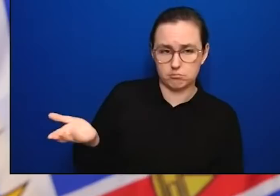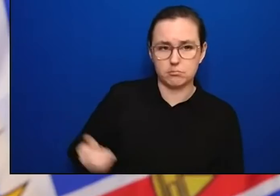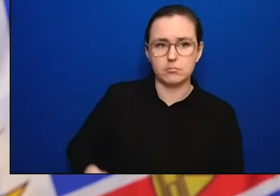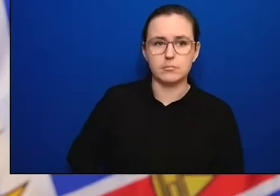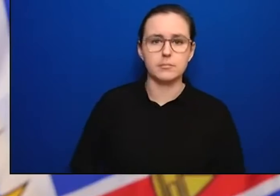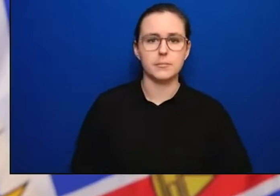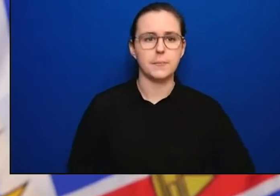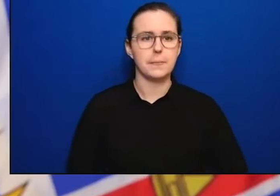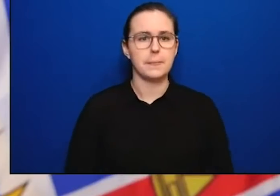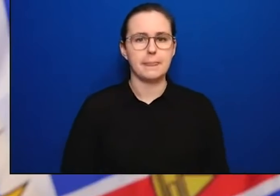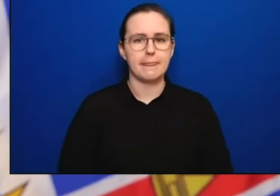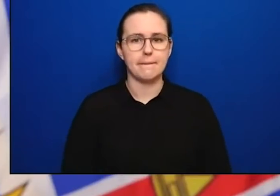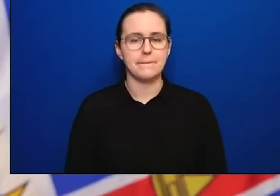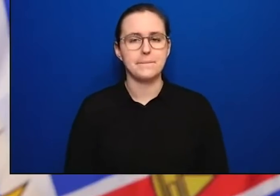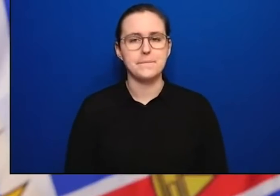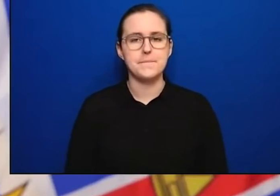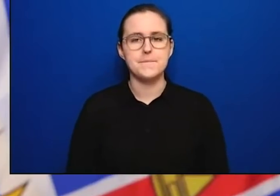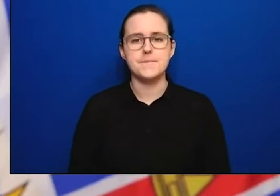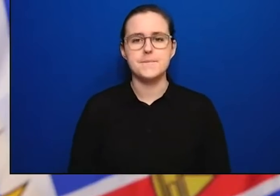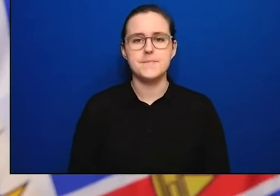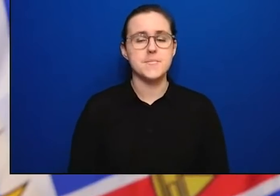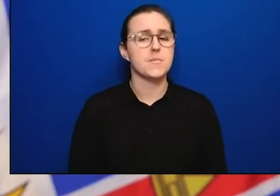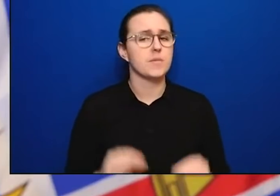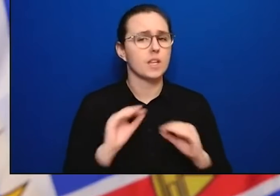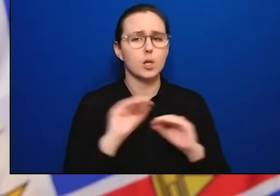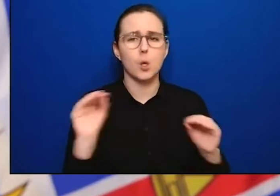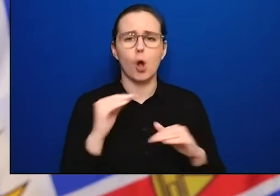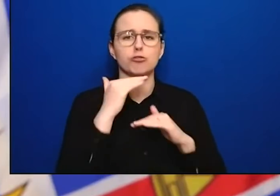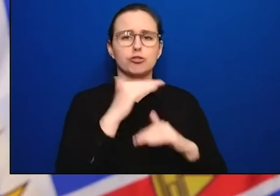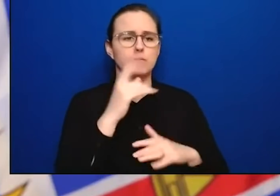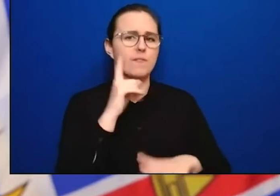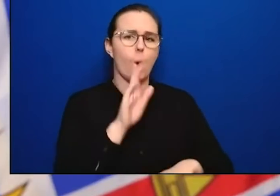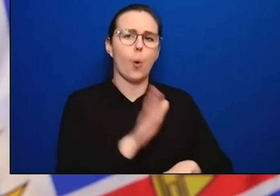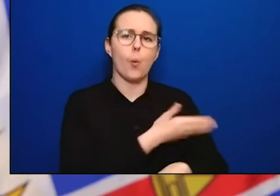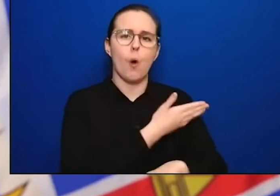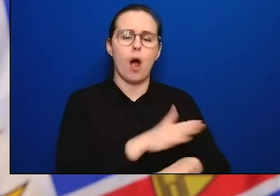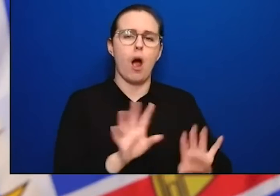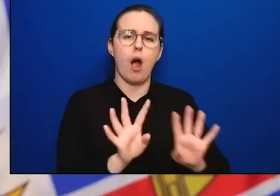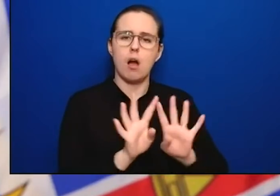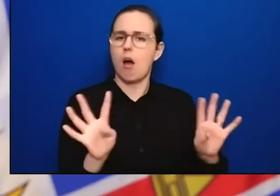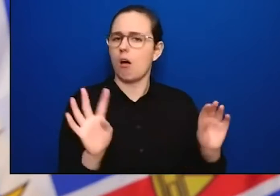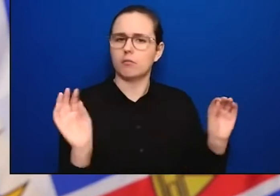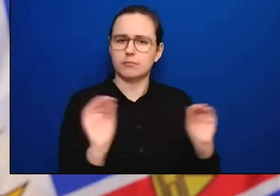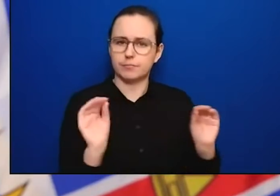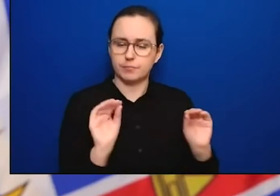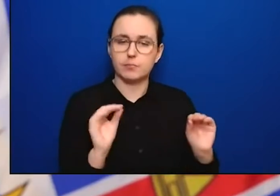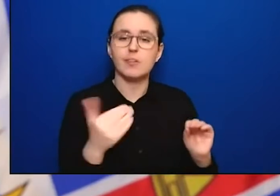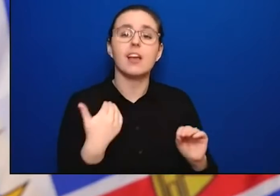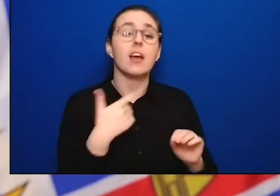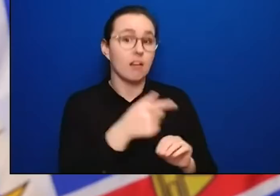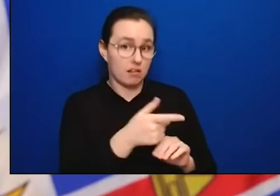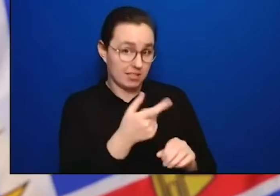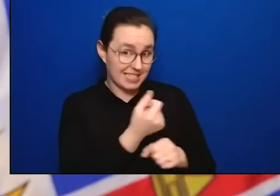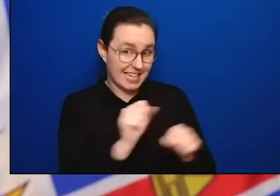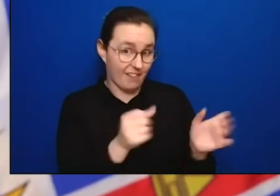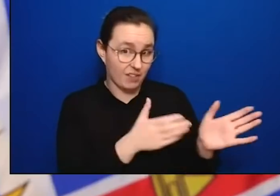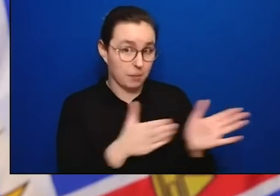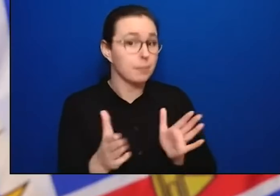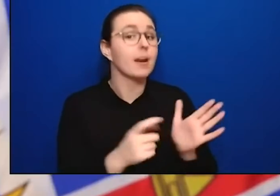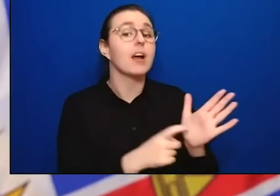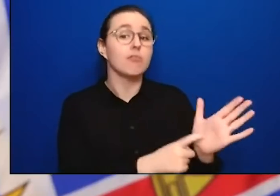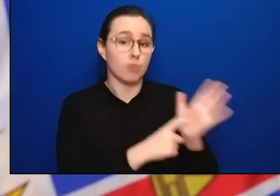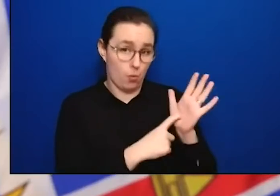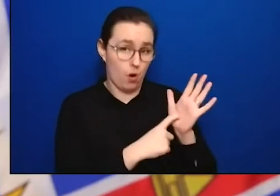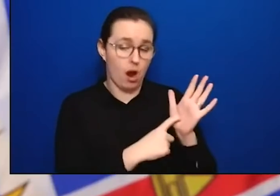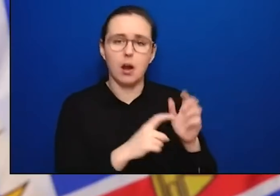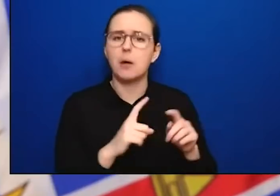masking, distancing, would such a rehearsal be allowed under the current public health order? Yeah, there's no restrictions on choirs at the